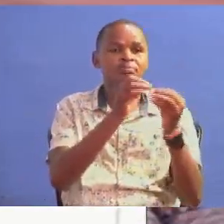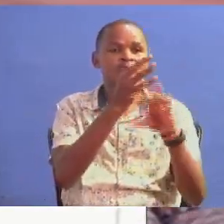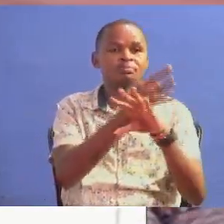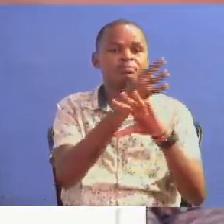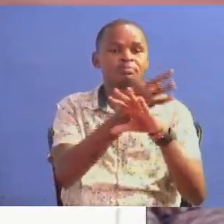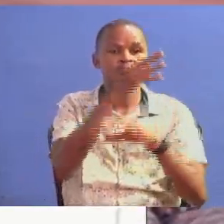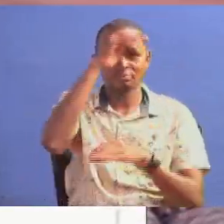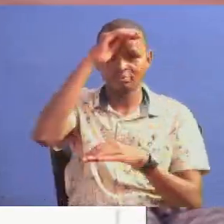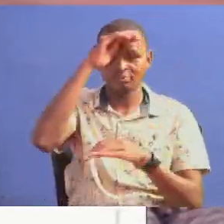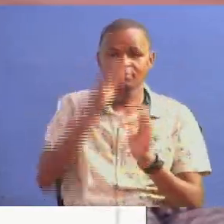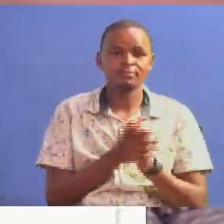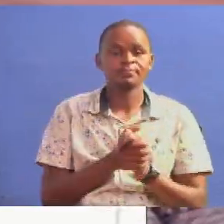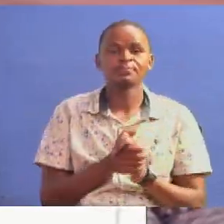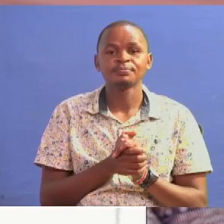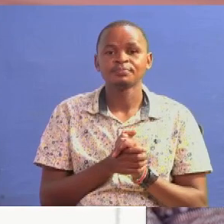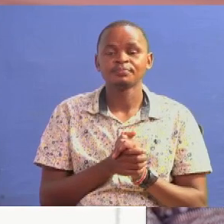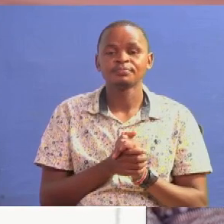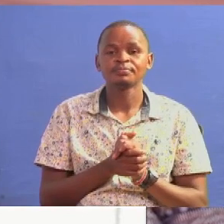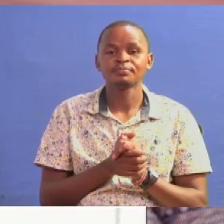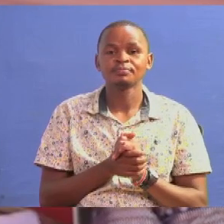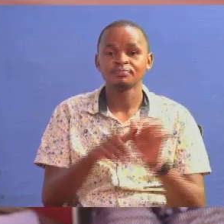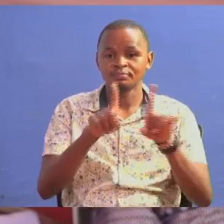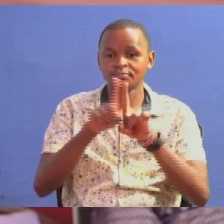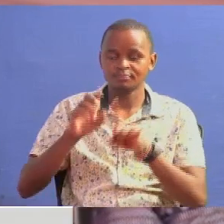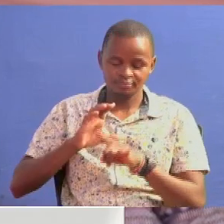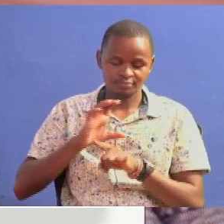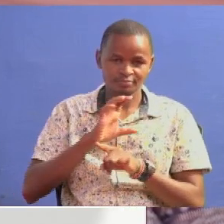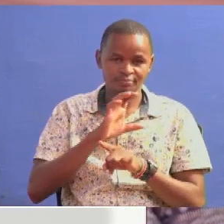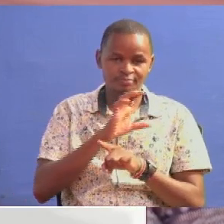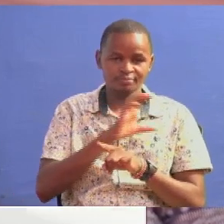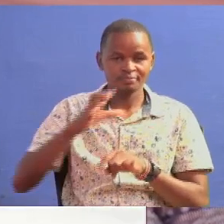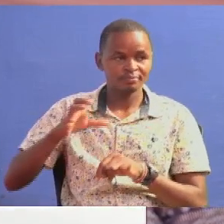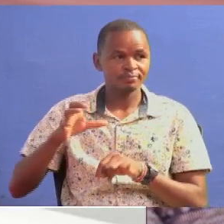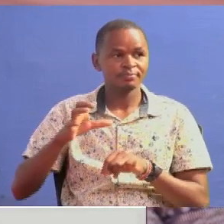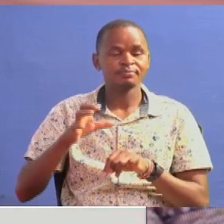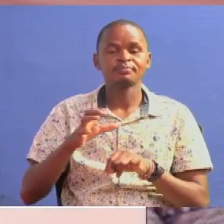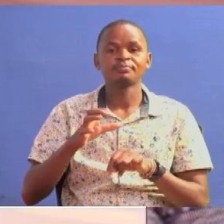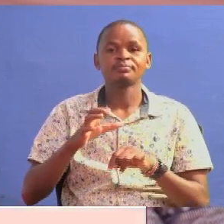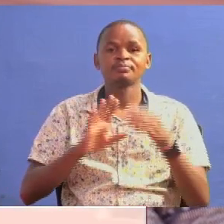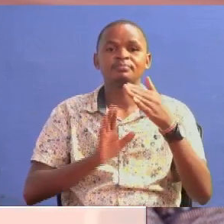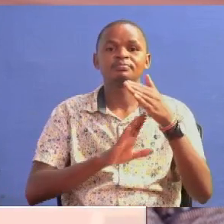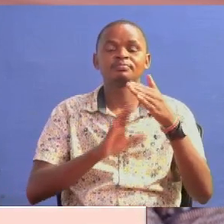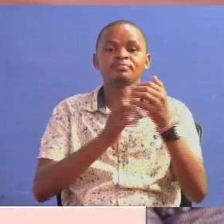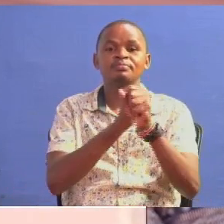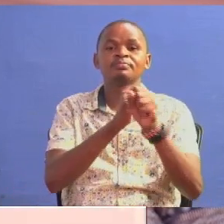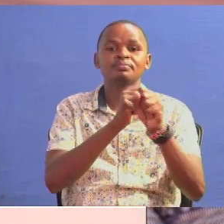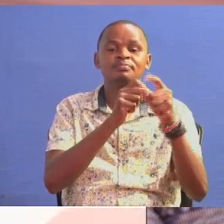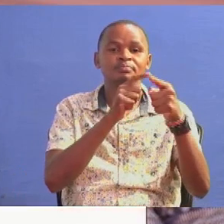liquor. Sisi tumeamua tukiwa kama county na ligiji lebele president na kosa hiyo